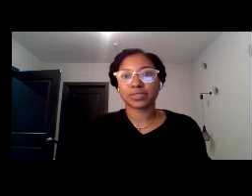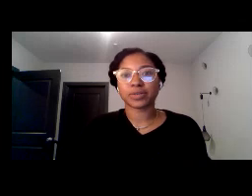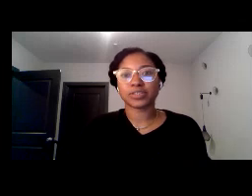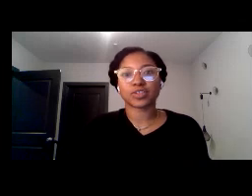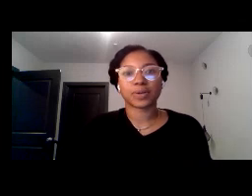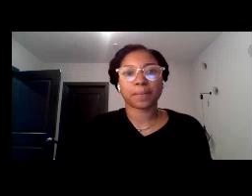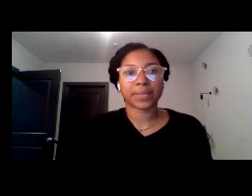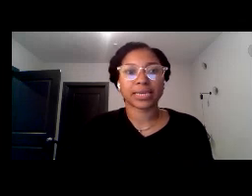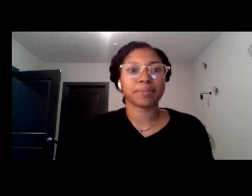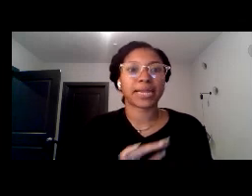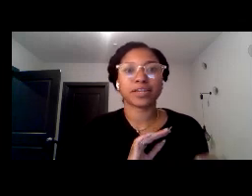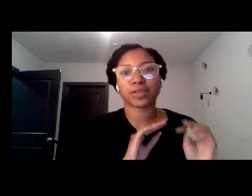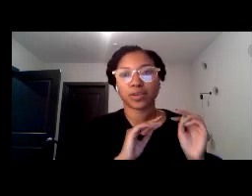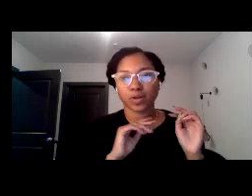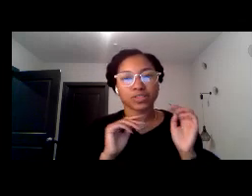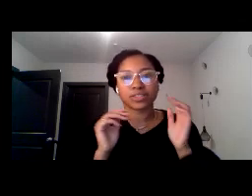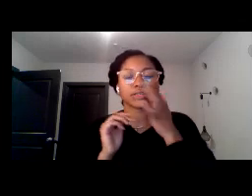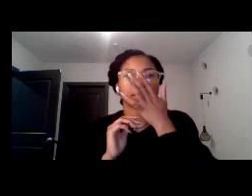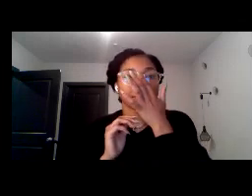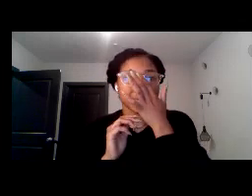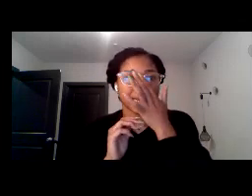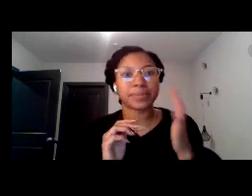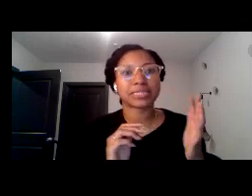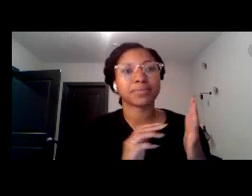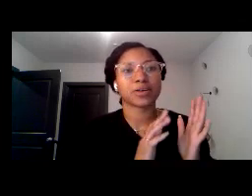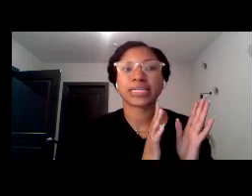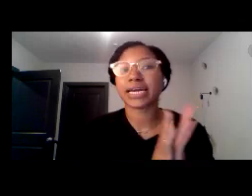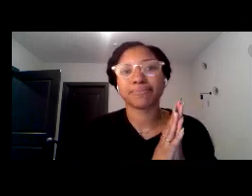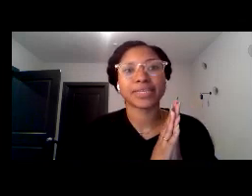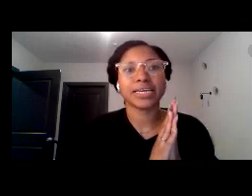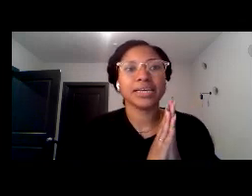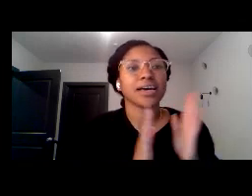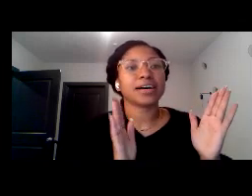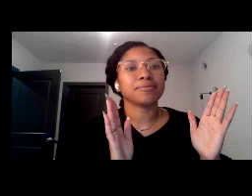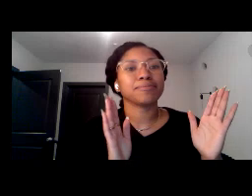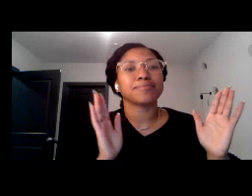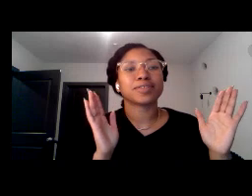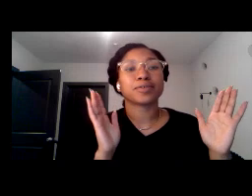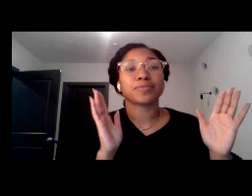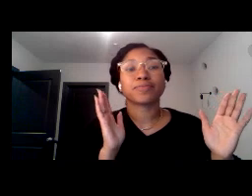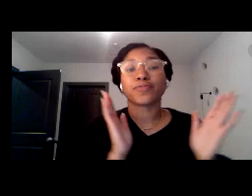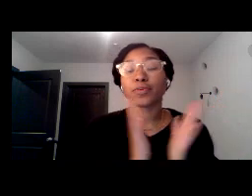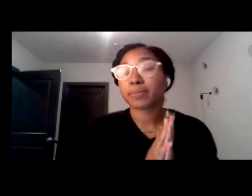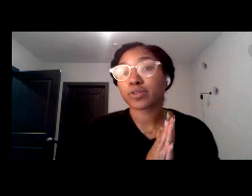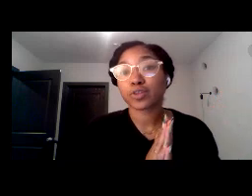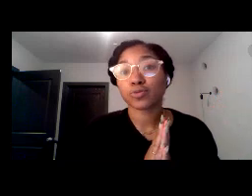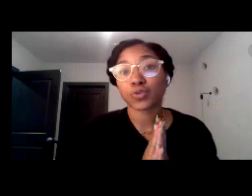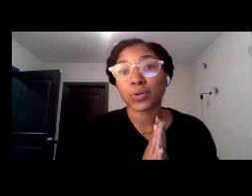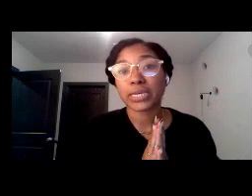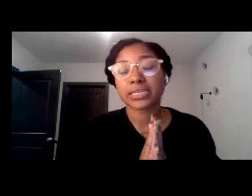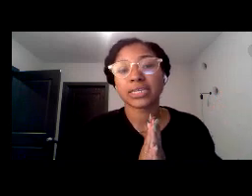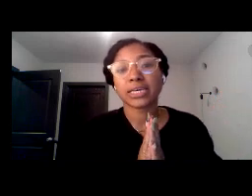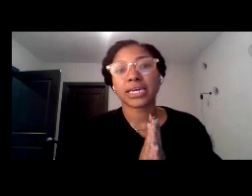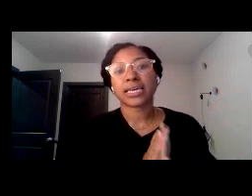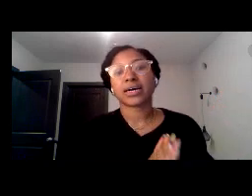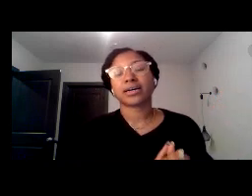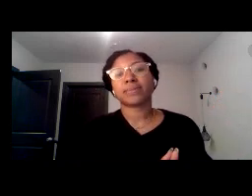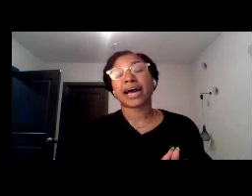Oh, my screen just went blank, but I know that you all are still here because this happens to me all the time. So for members who